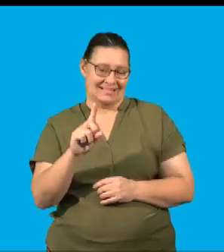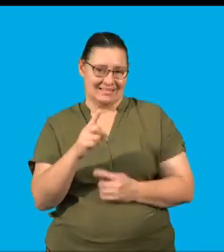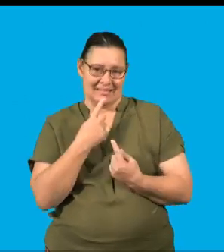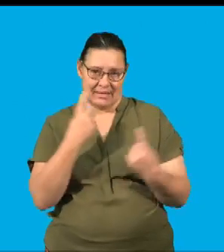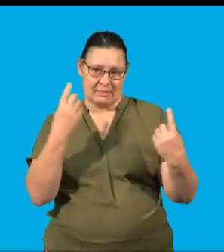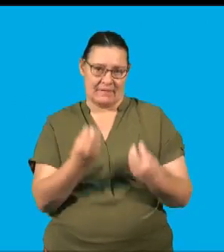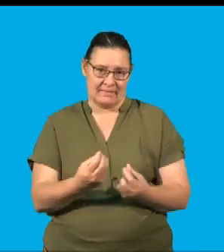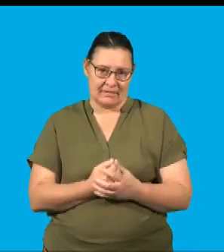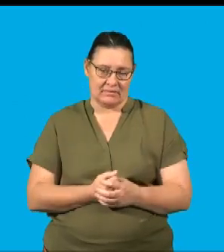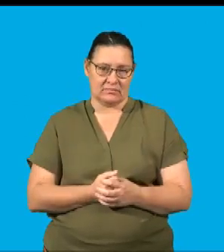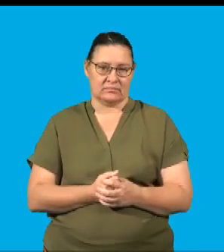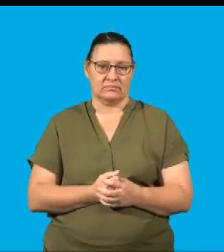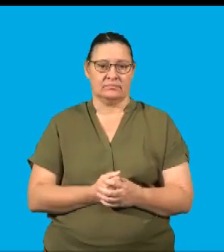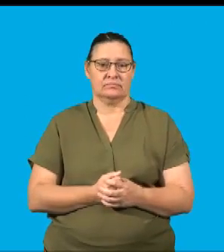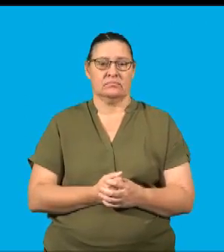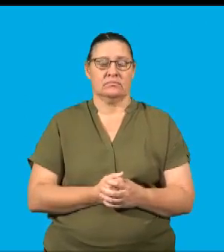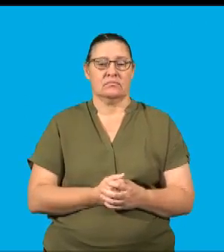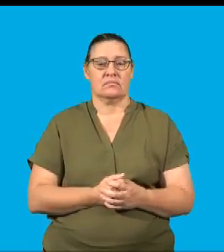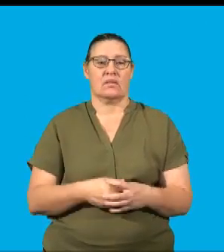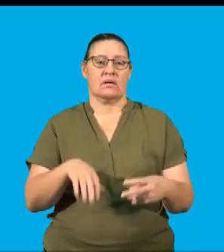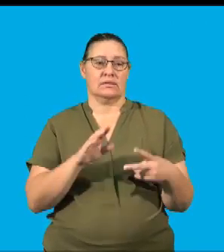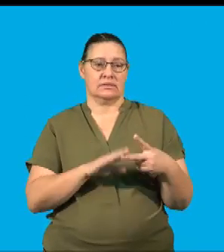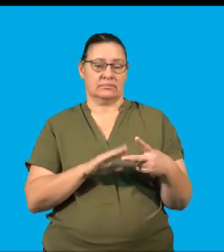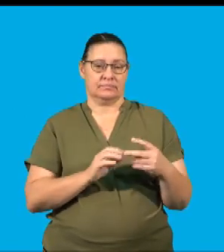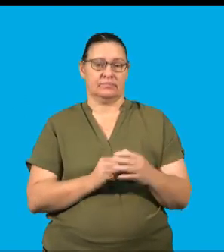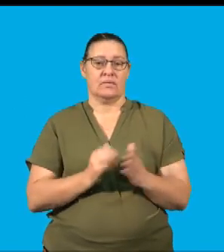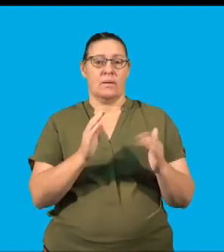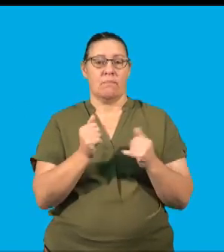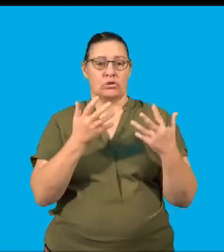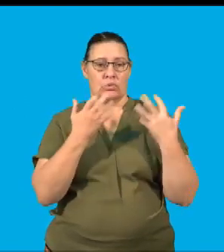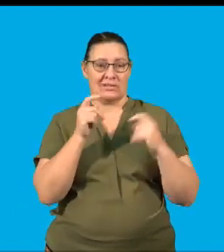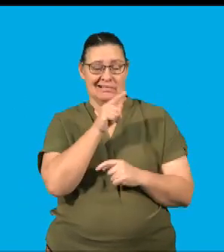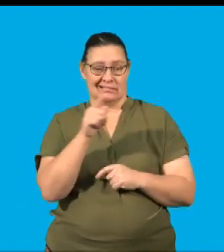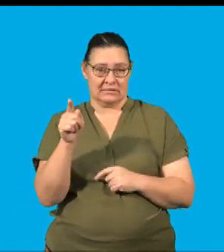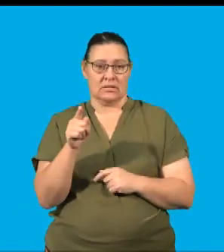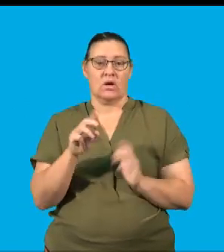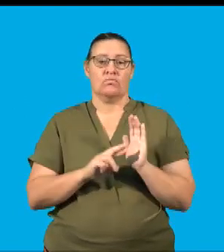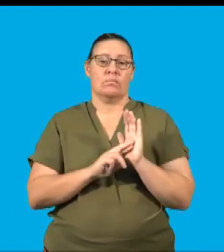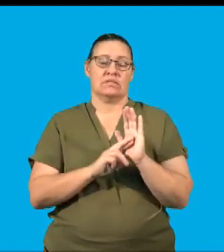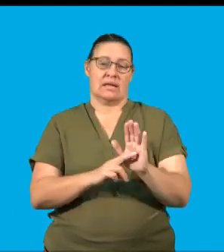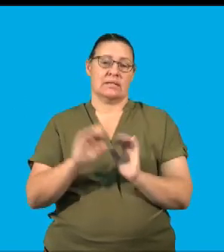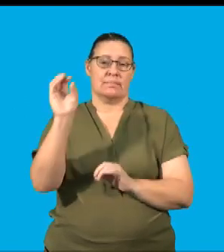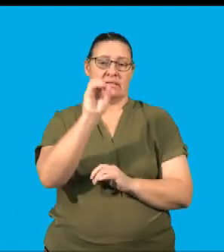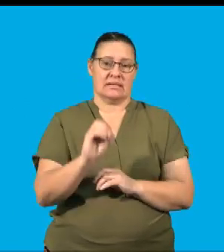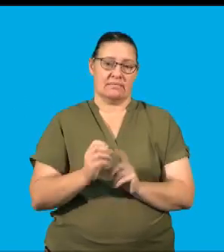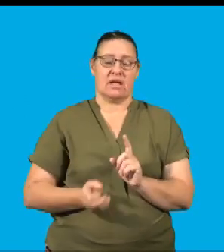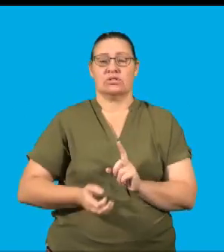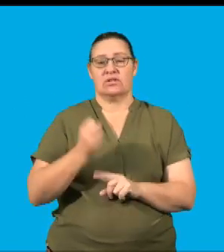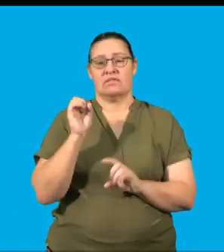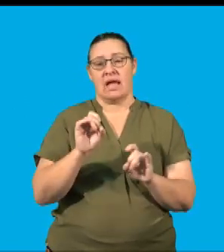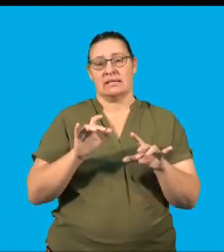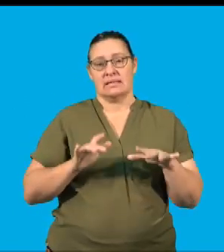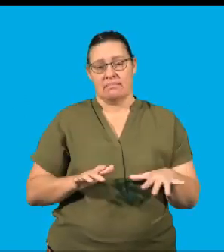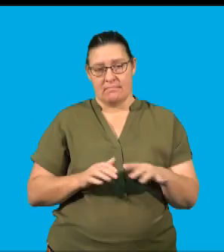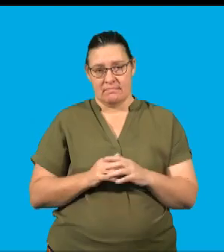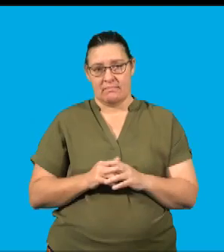valid statement. Let's look at the second one. The box and whisker diagrams representing the percentage achieved